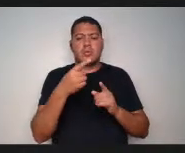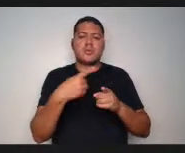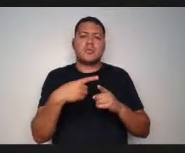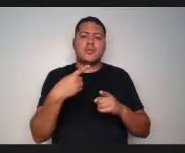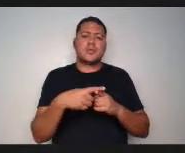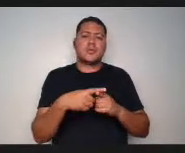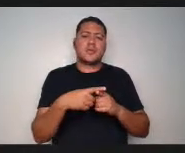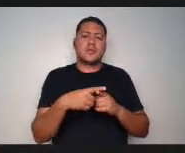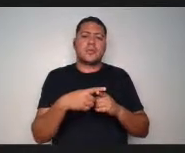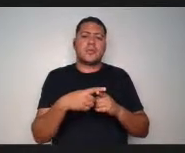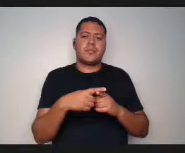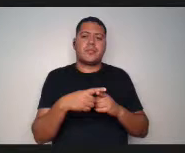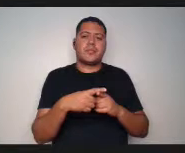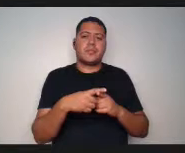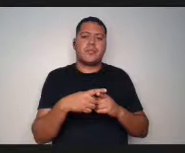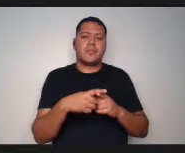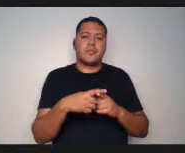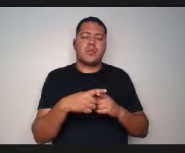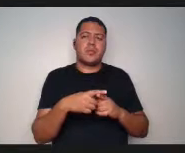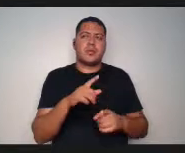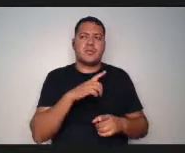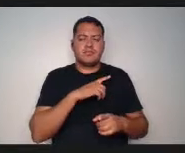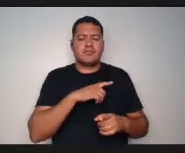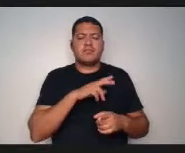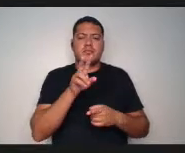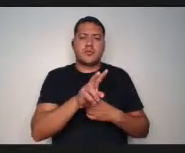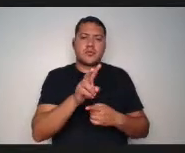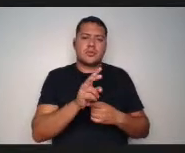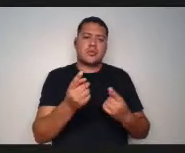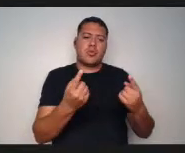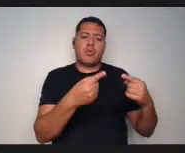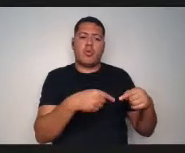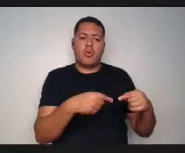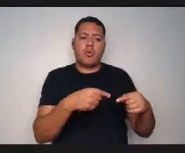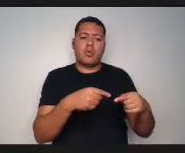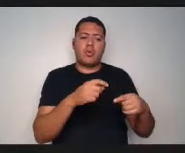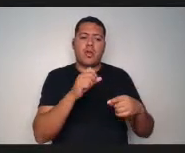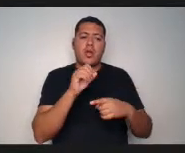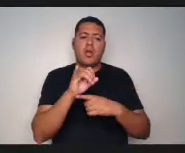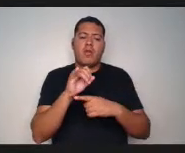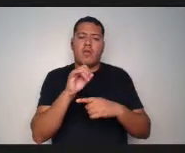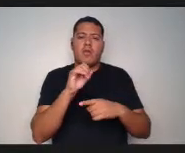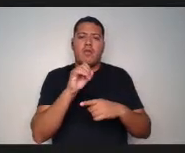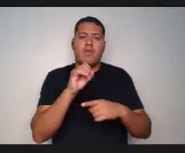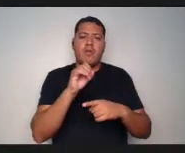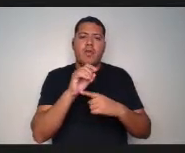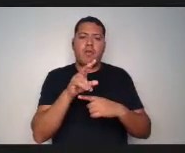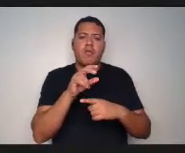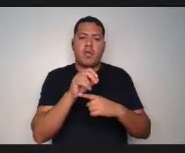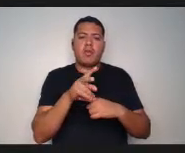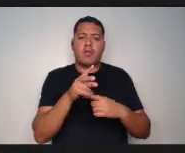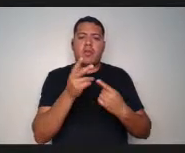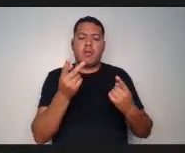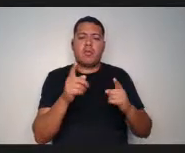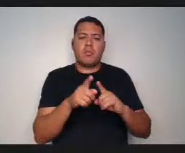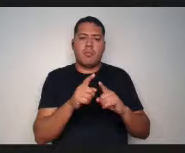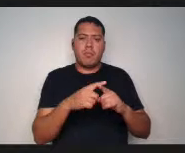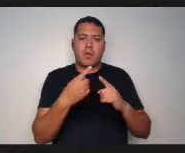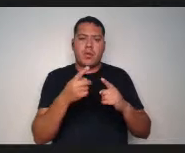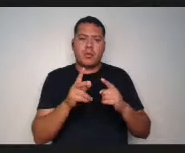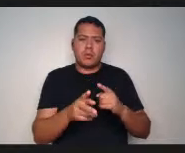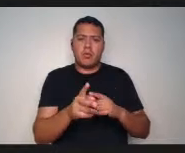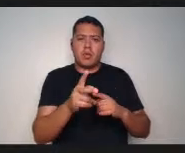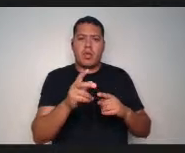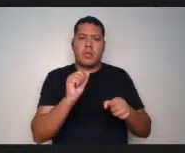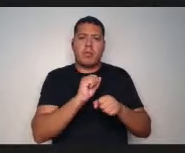infection, but we also knew that during the pandemic, almost 70% of parents that